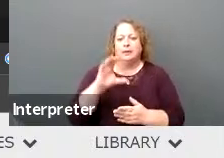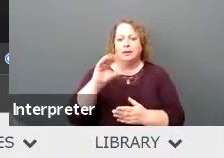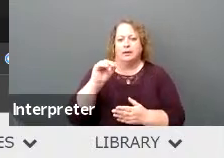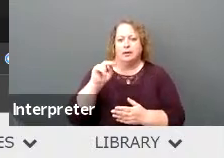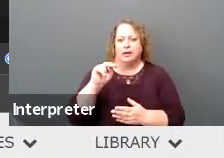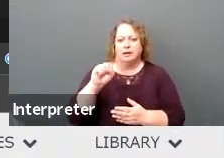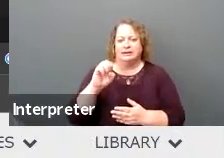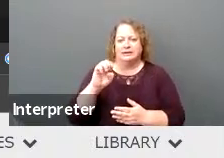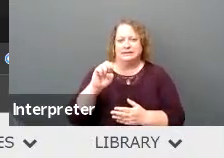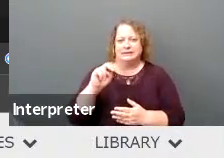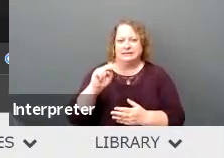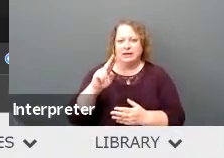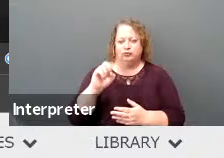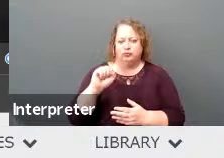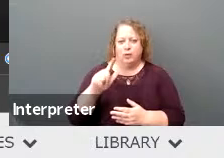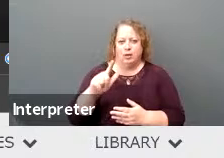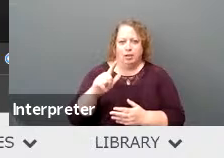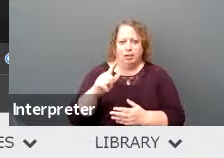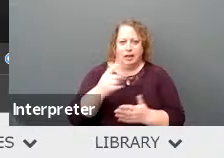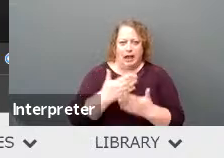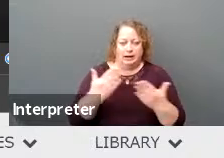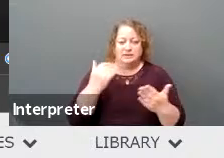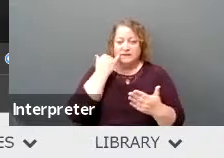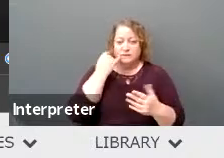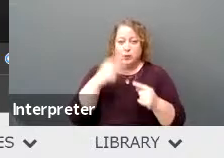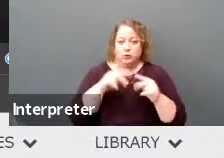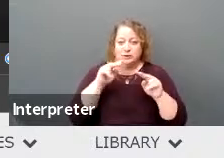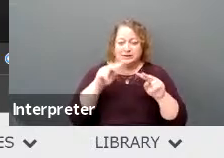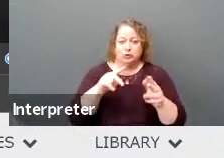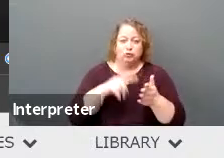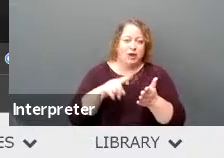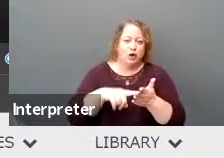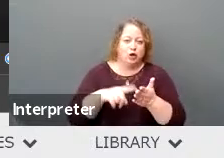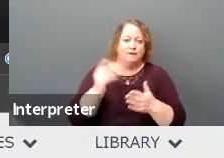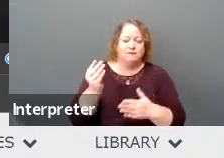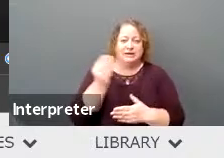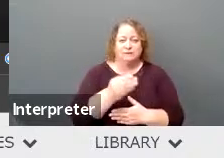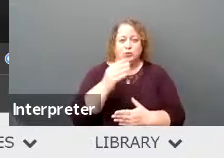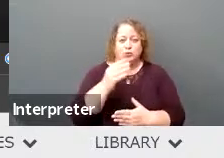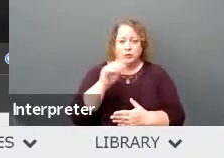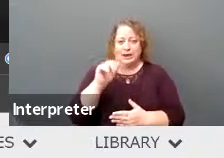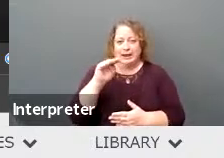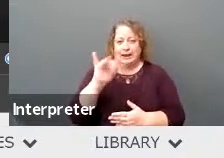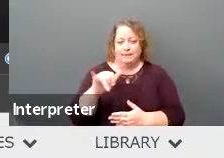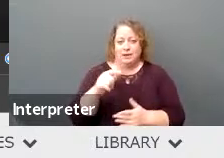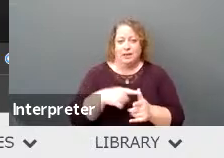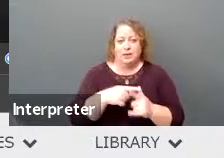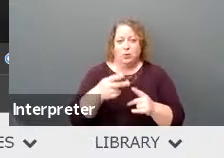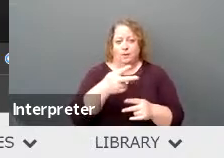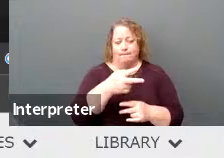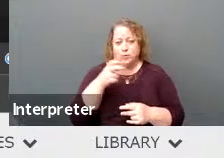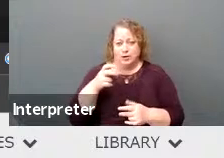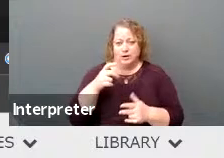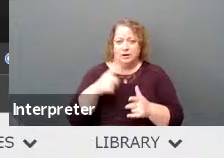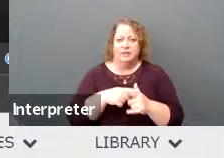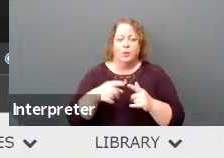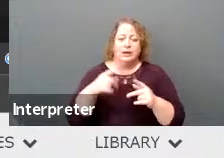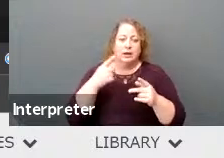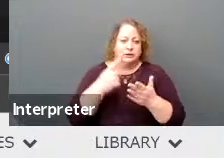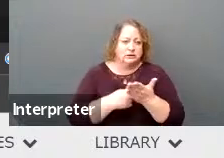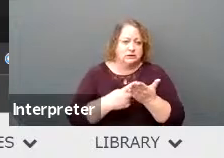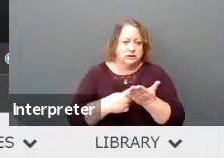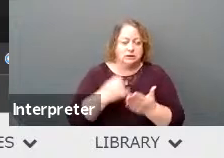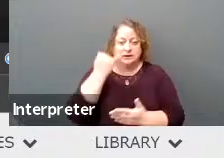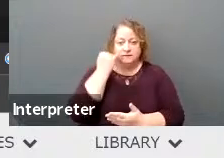is if when you're going through any of the stuff, you check it off, give it to Amy, then we'll pull it, and then we can discuss it.